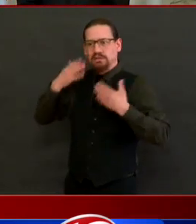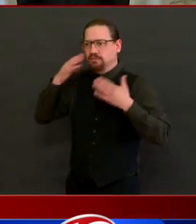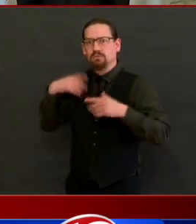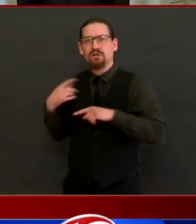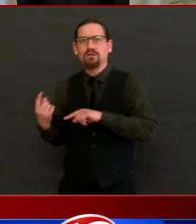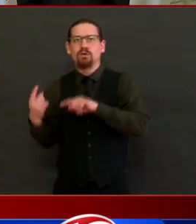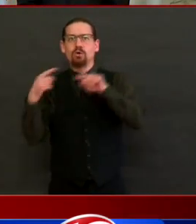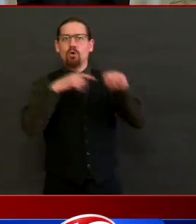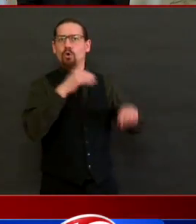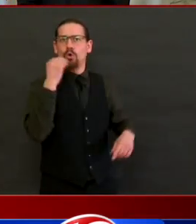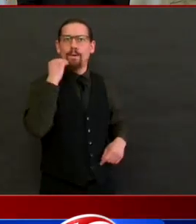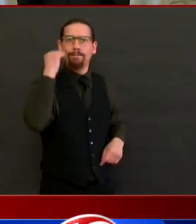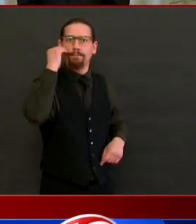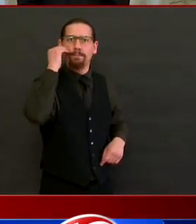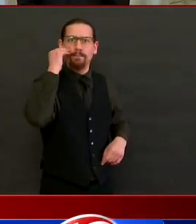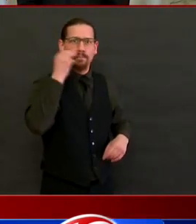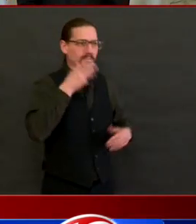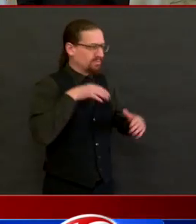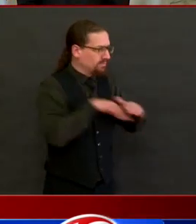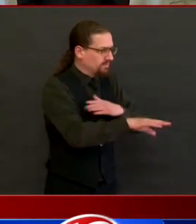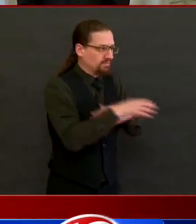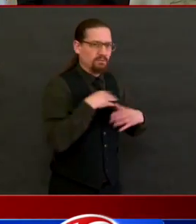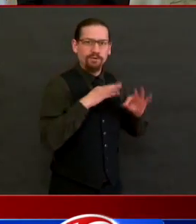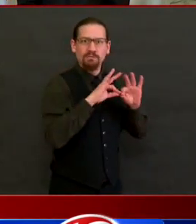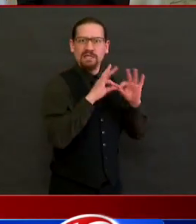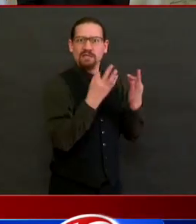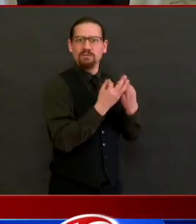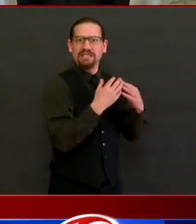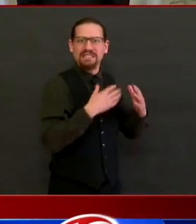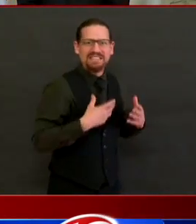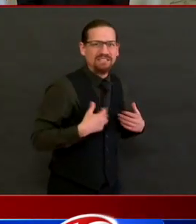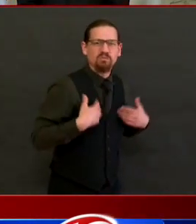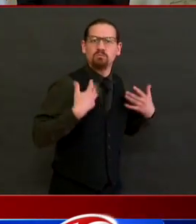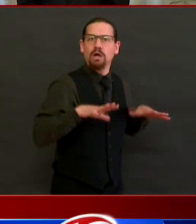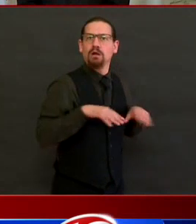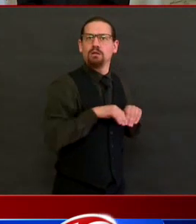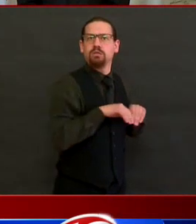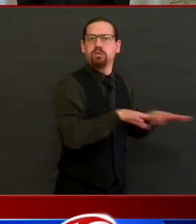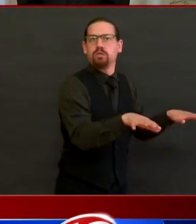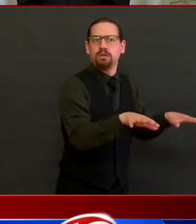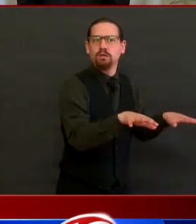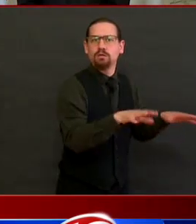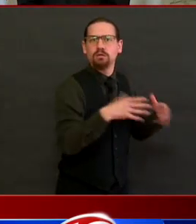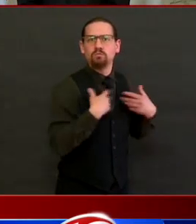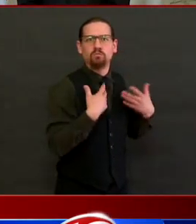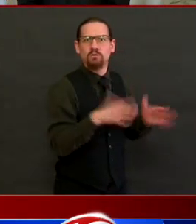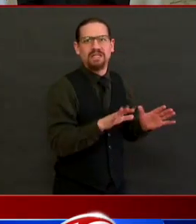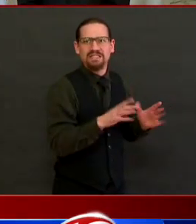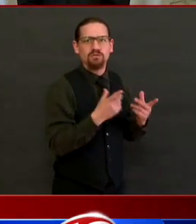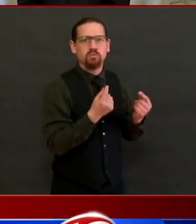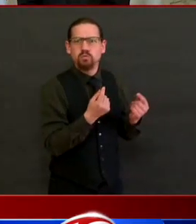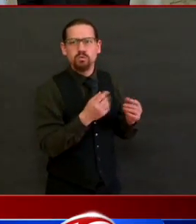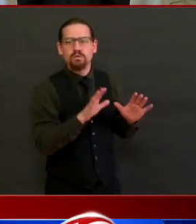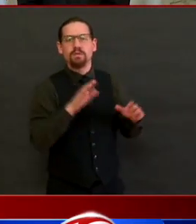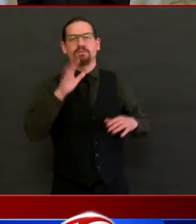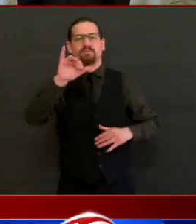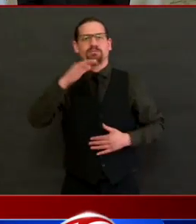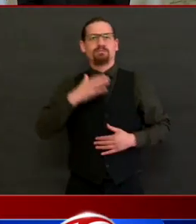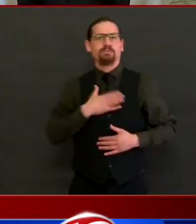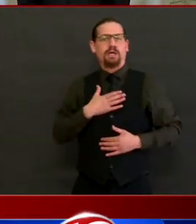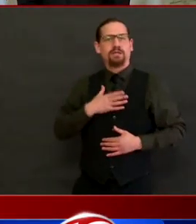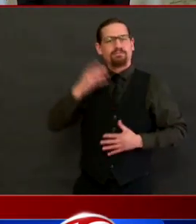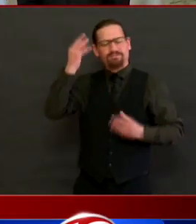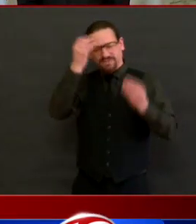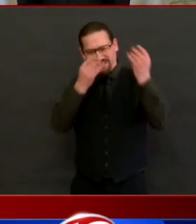those living in your home to the virus. So we're looking into using dormitories as a safe place for